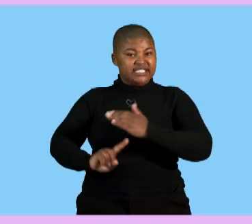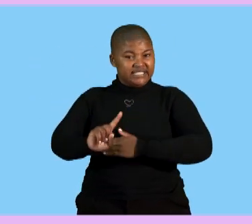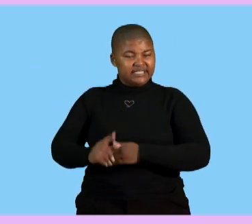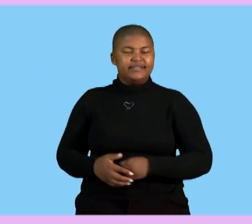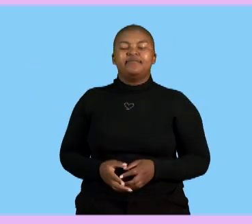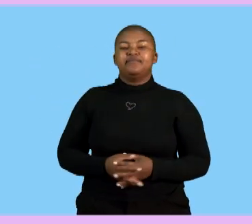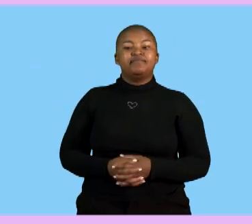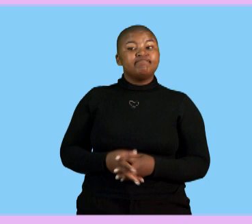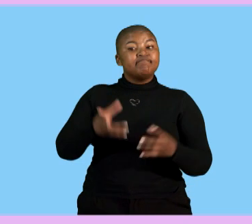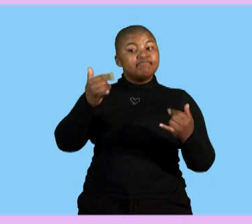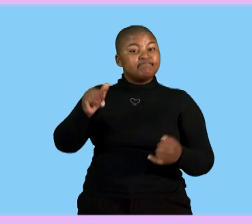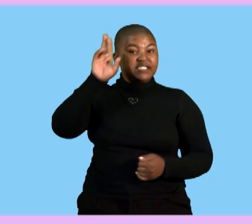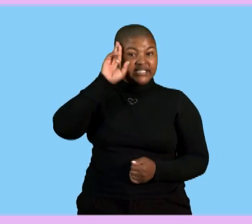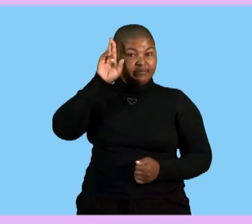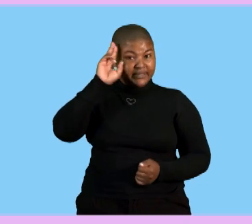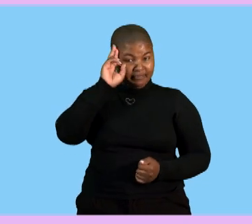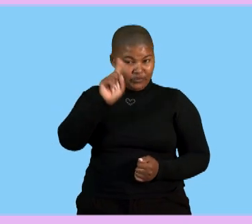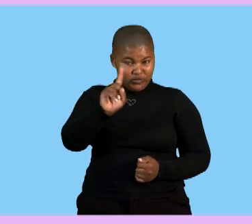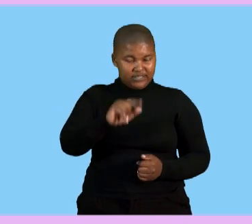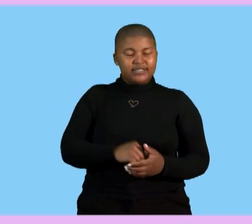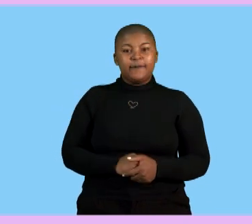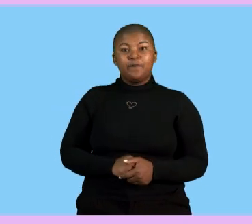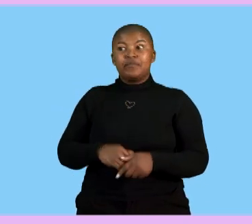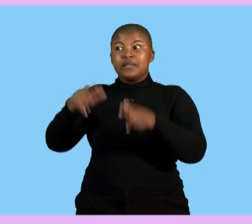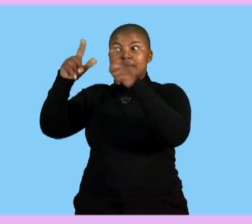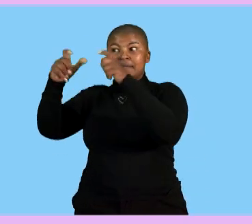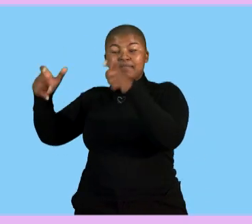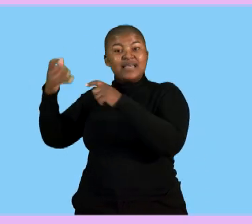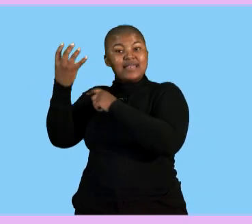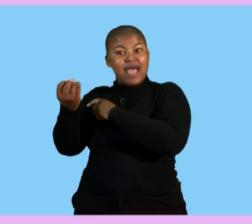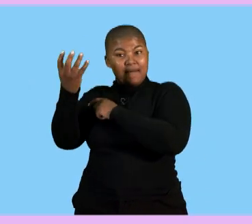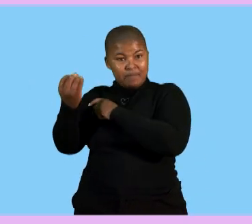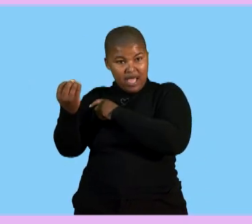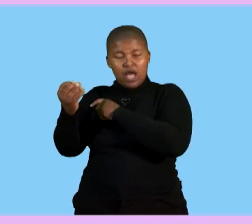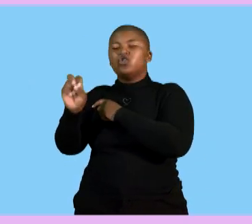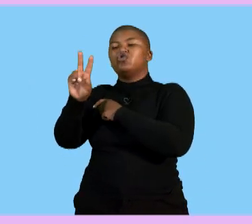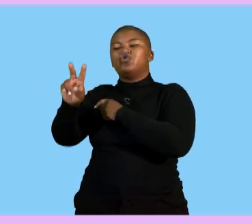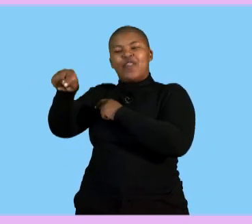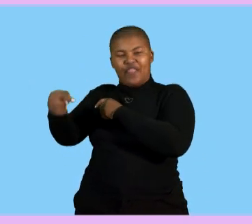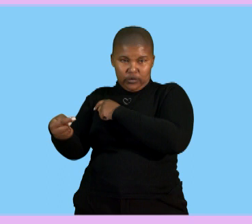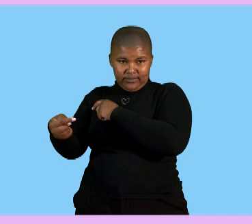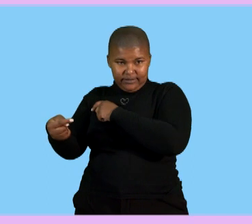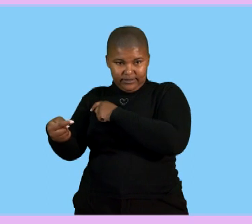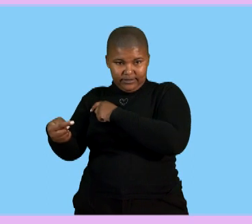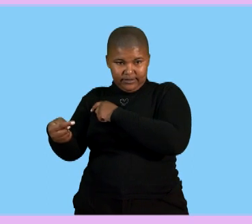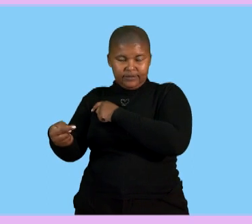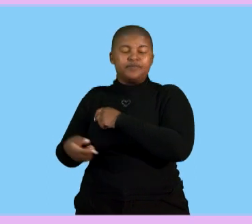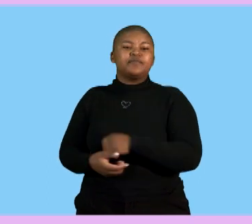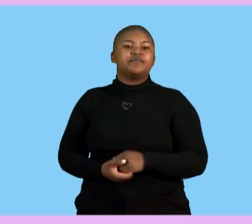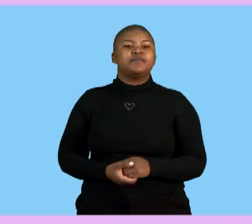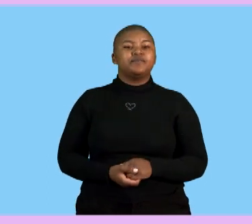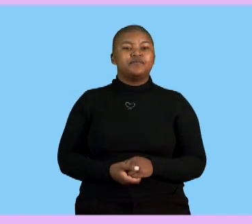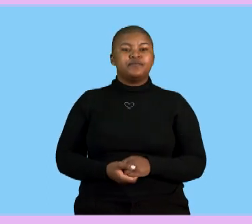entrance. So now remember, the maximum amount will be the 2,000.